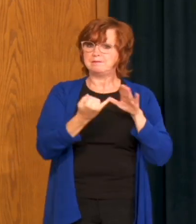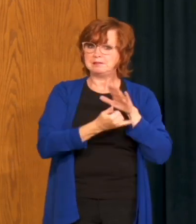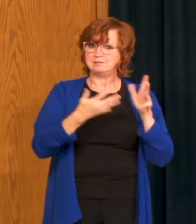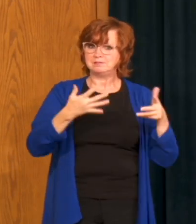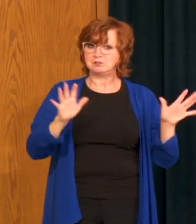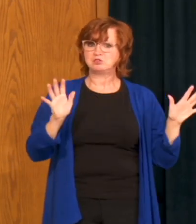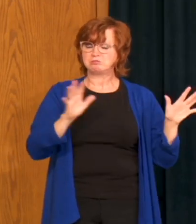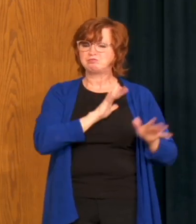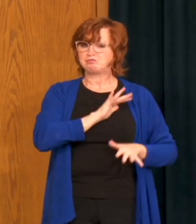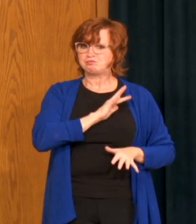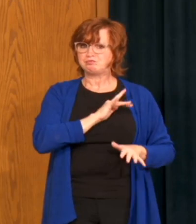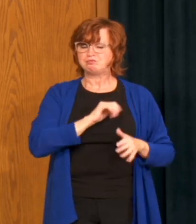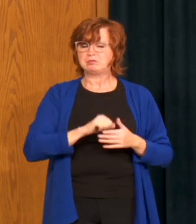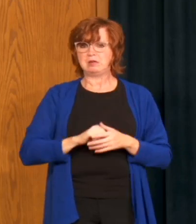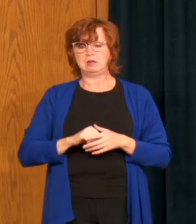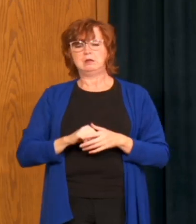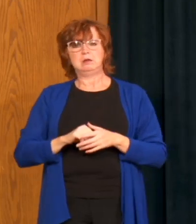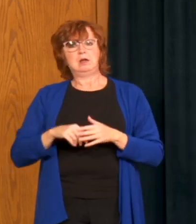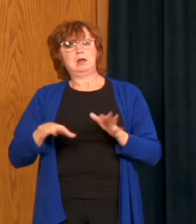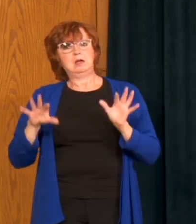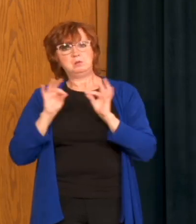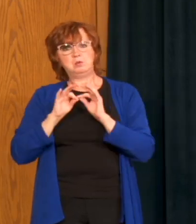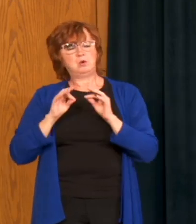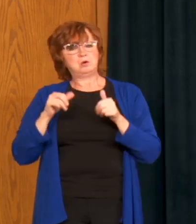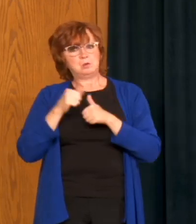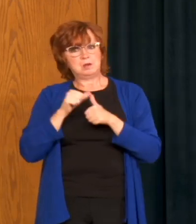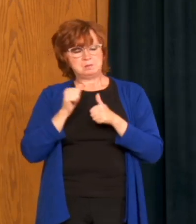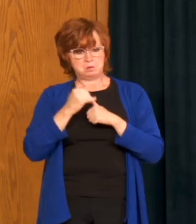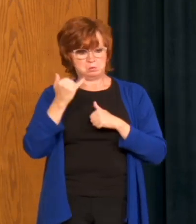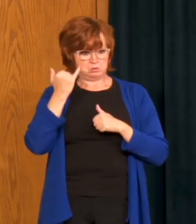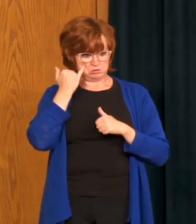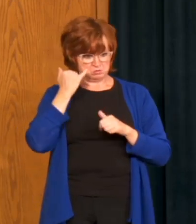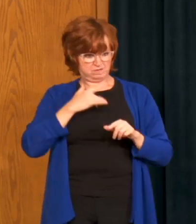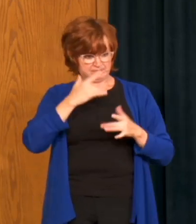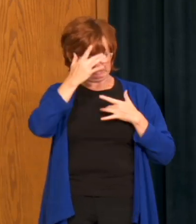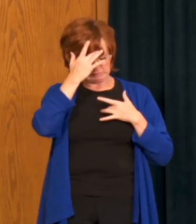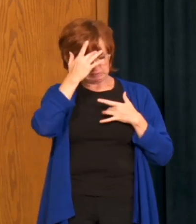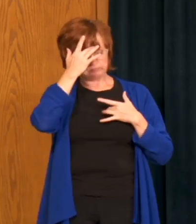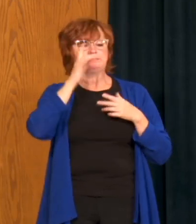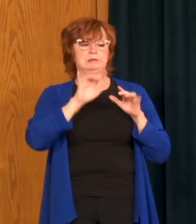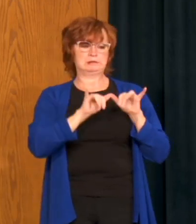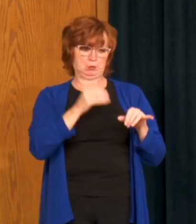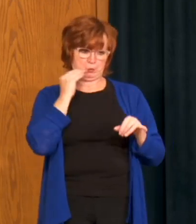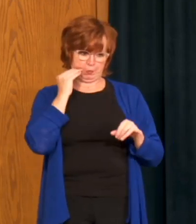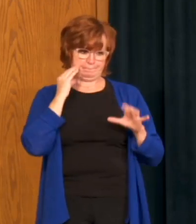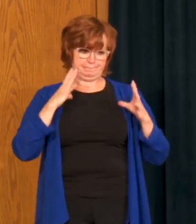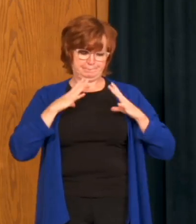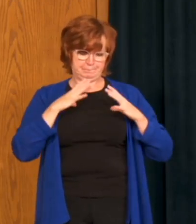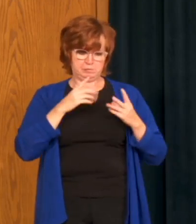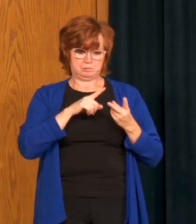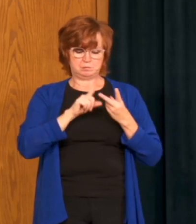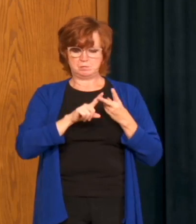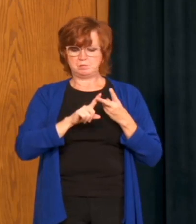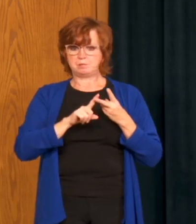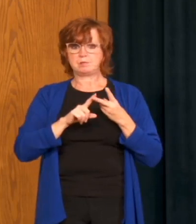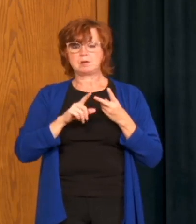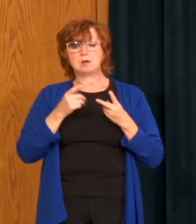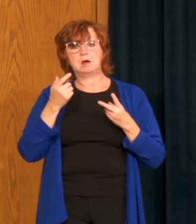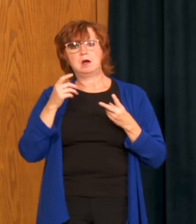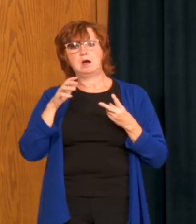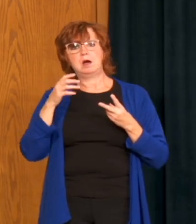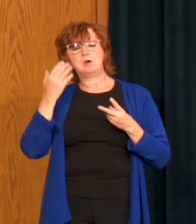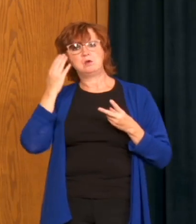really support public health when they are doing case content investigation. There have been several businesses, for